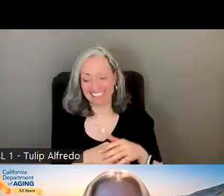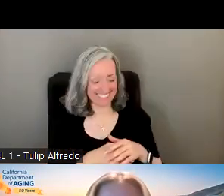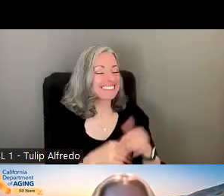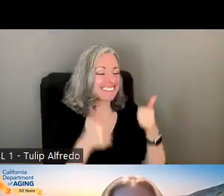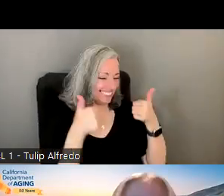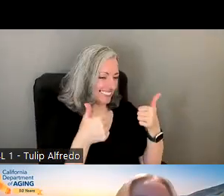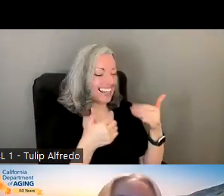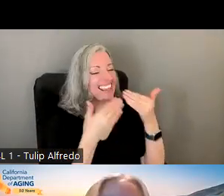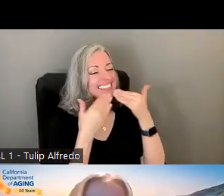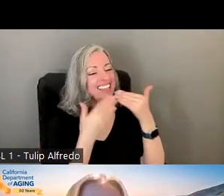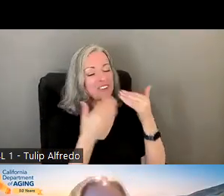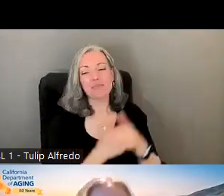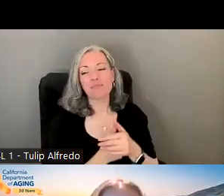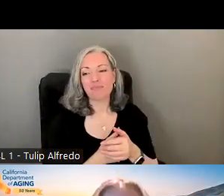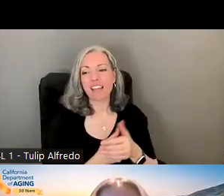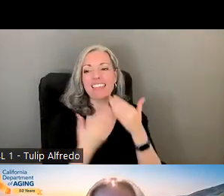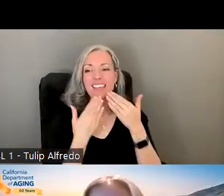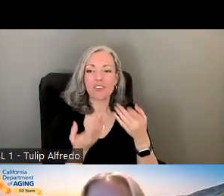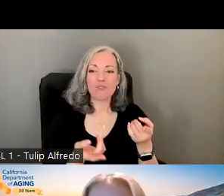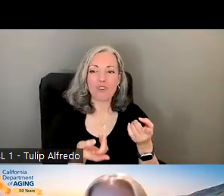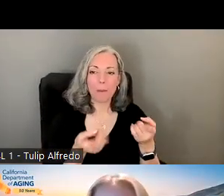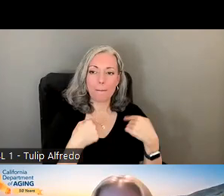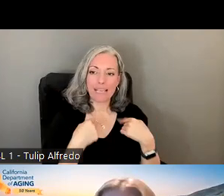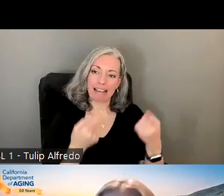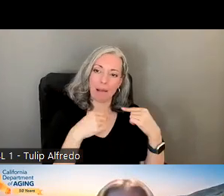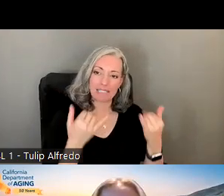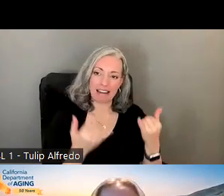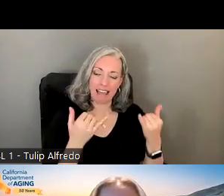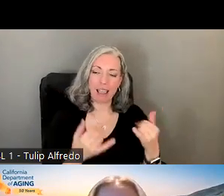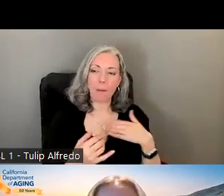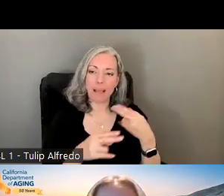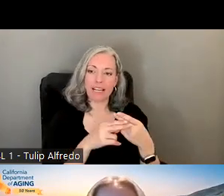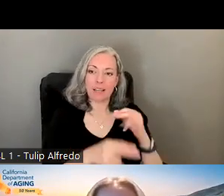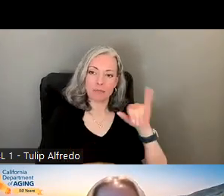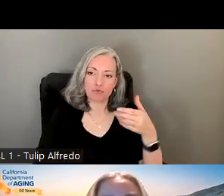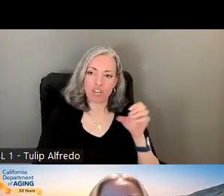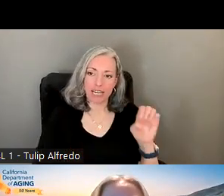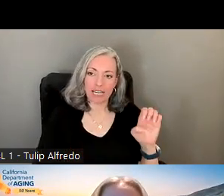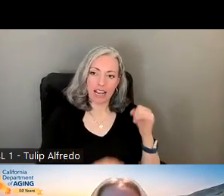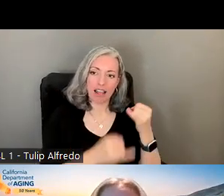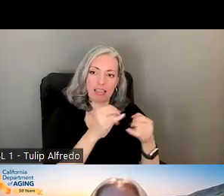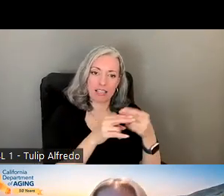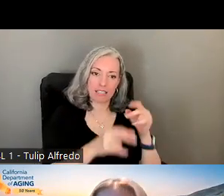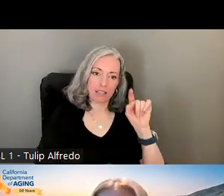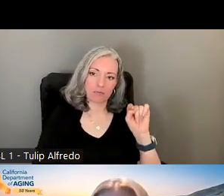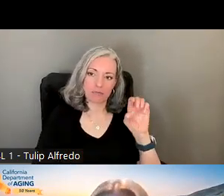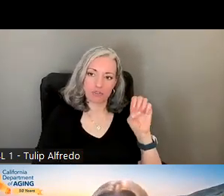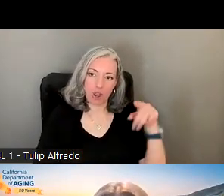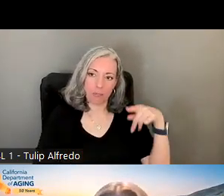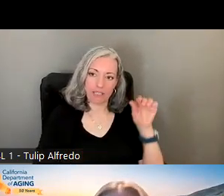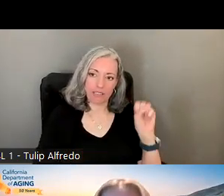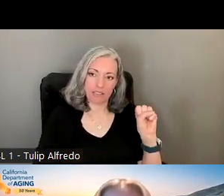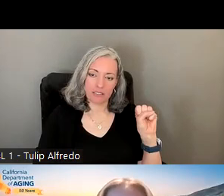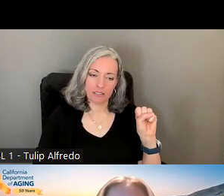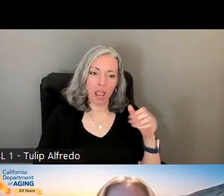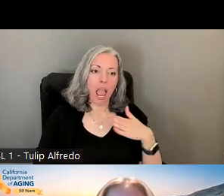Okay, fantastic. Thanks for having me this afternoon. My name is Jackie Tompkins. I serve as the Master Plan for Aging Project